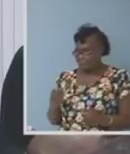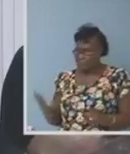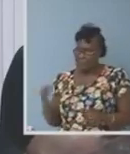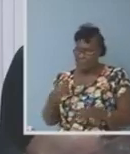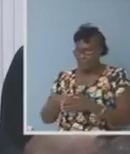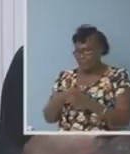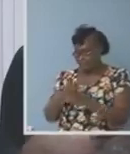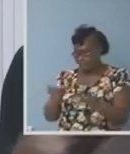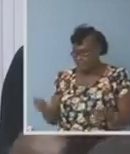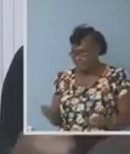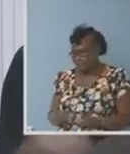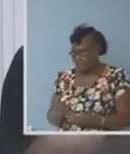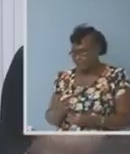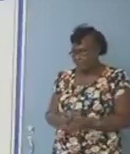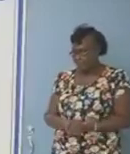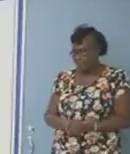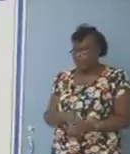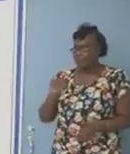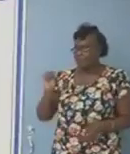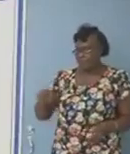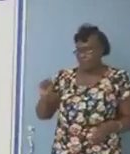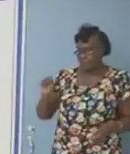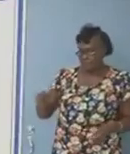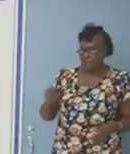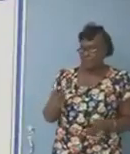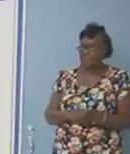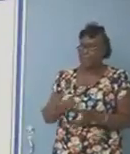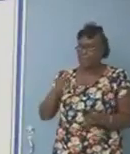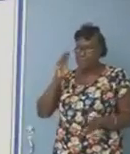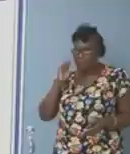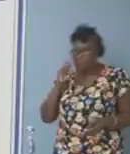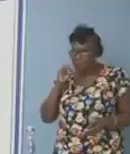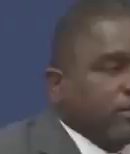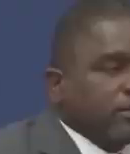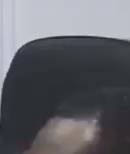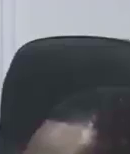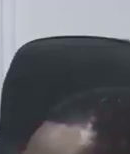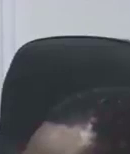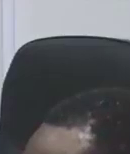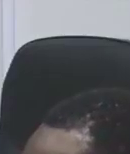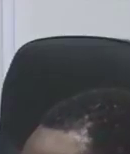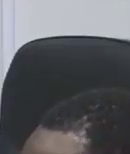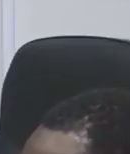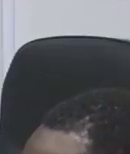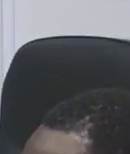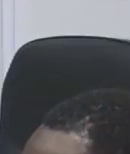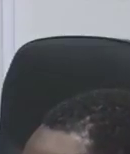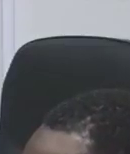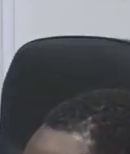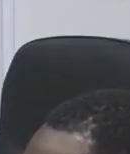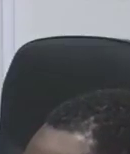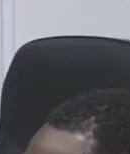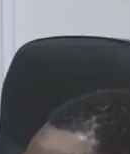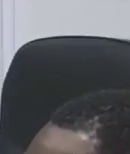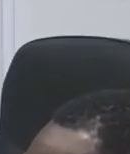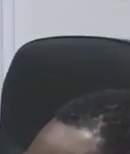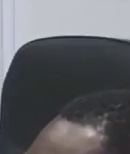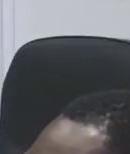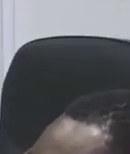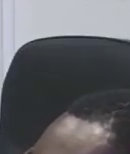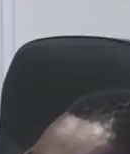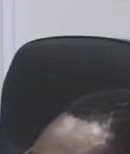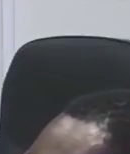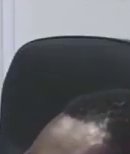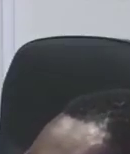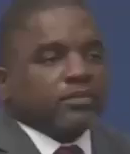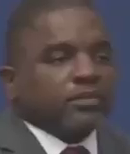Yes. Yes, at our Executive Council meeting yesterday, we also discussed the